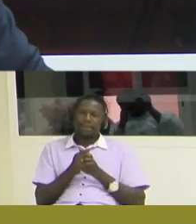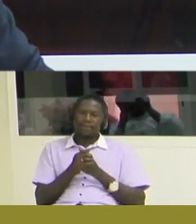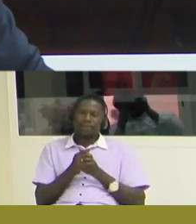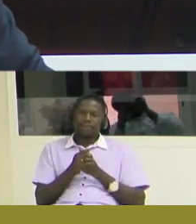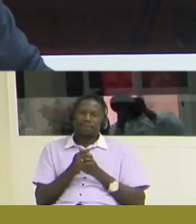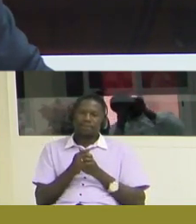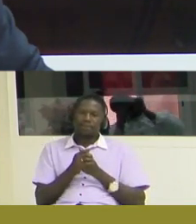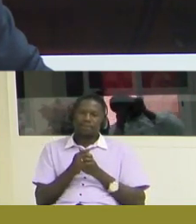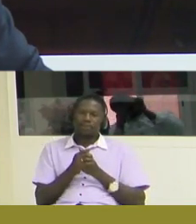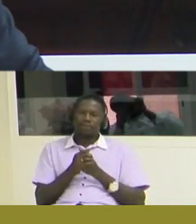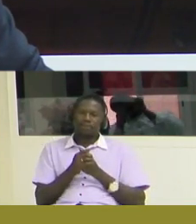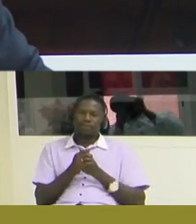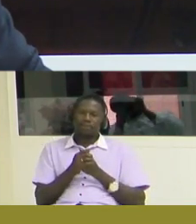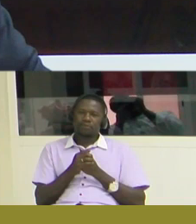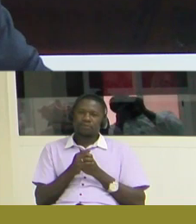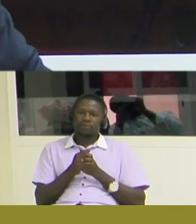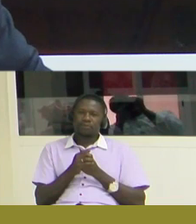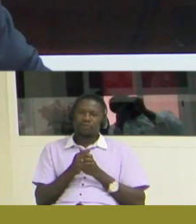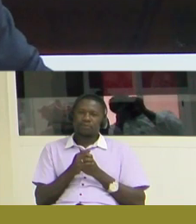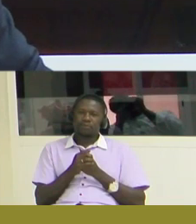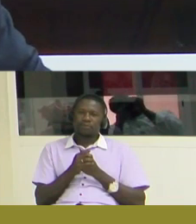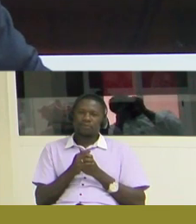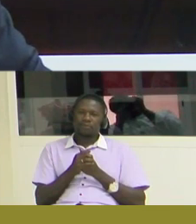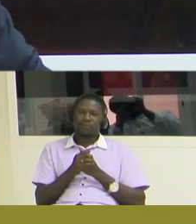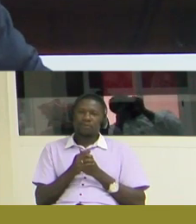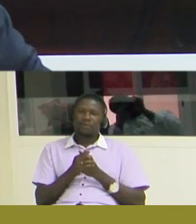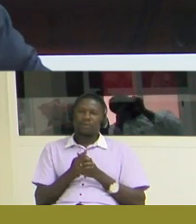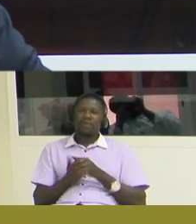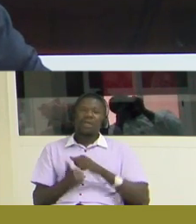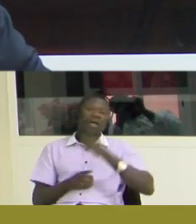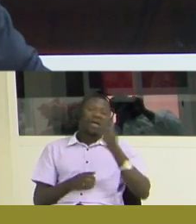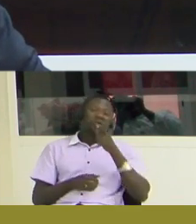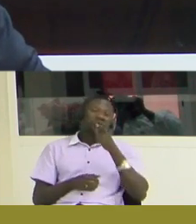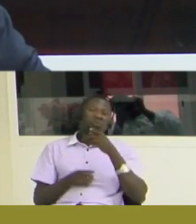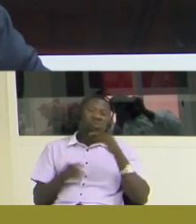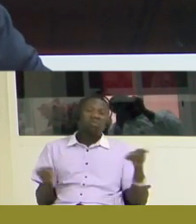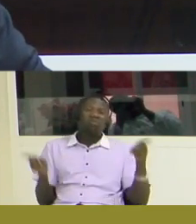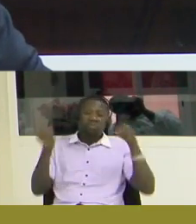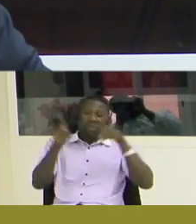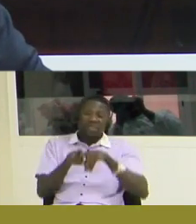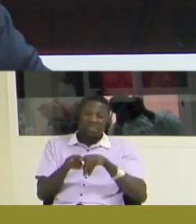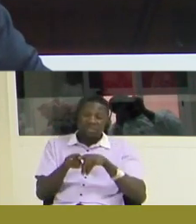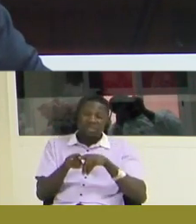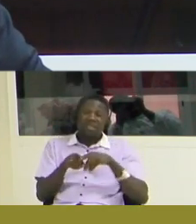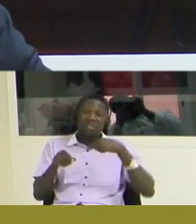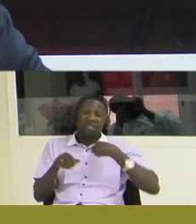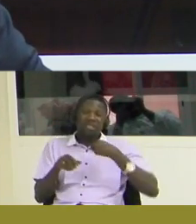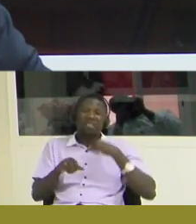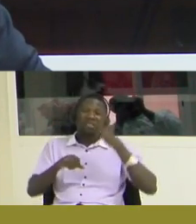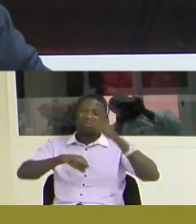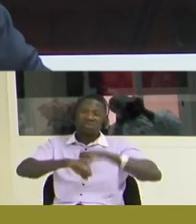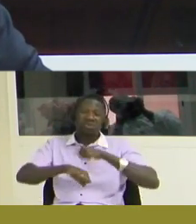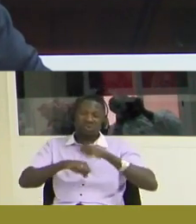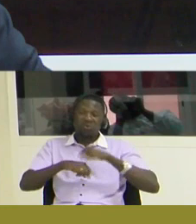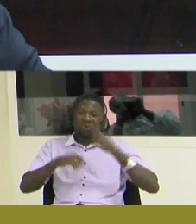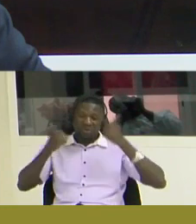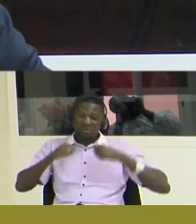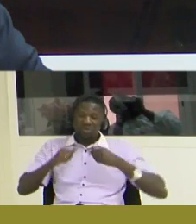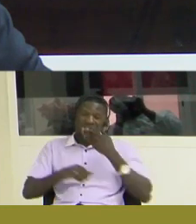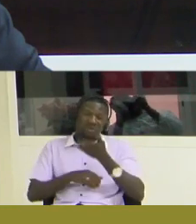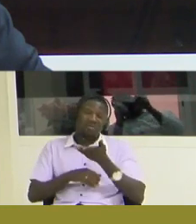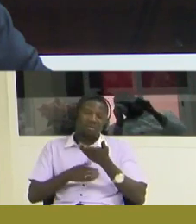fake ultimate Angus evil a saloon Dutch and you also have a hand in what happened to